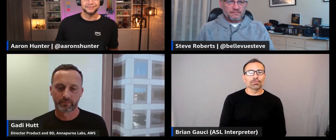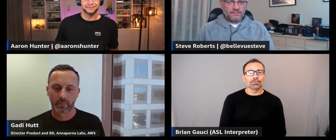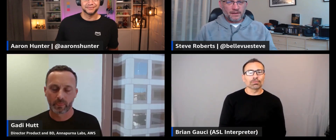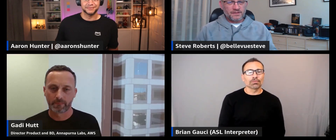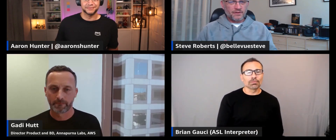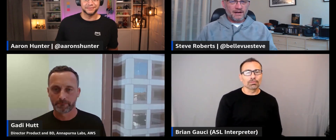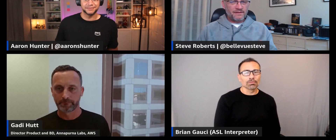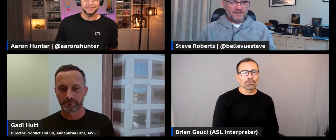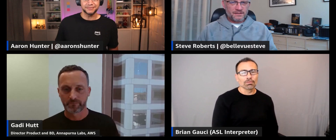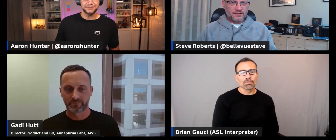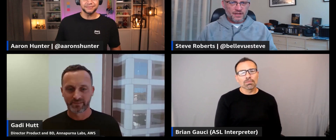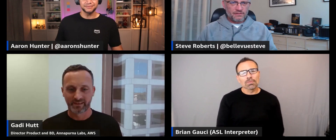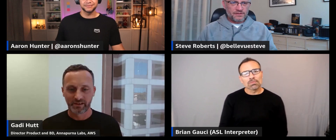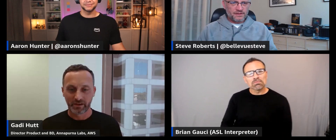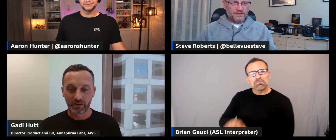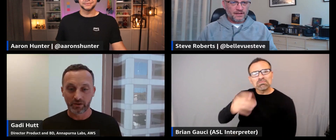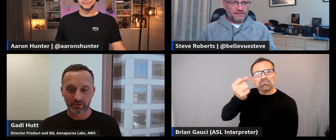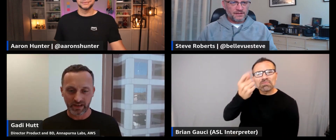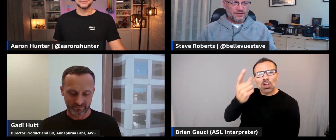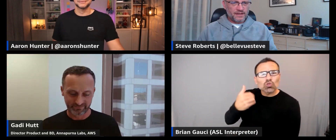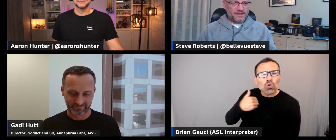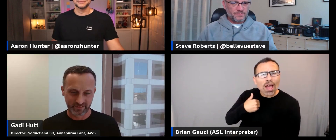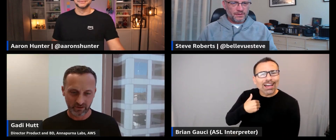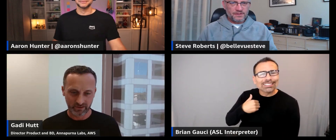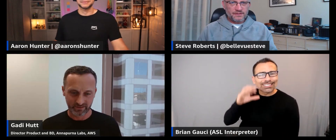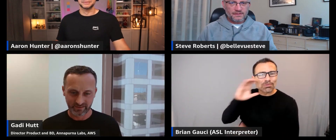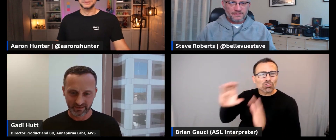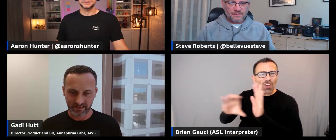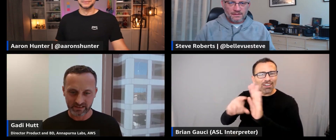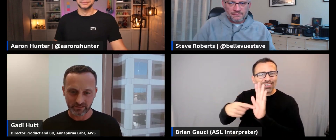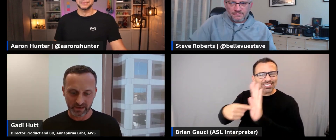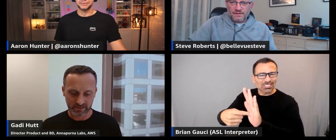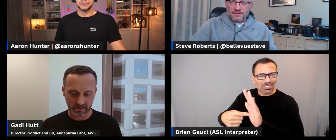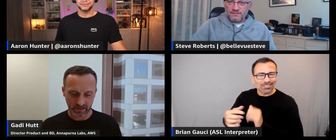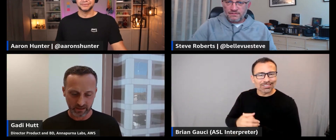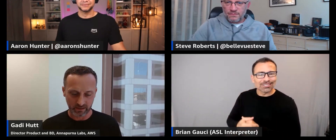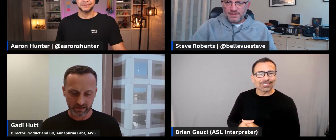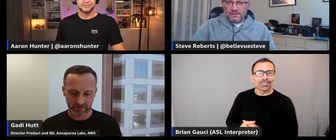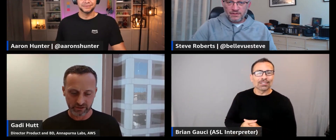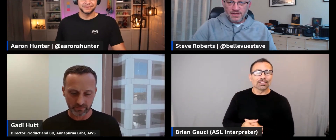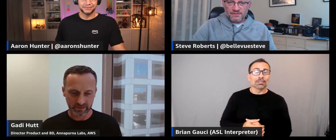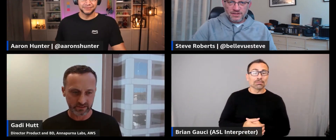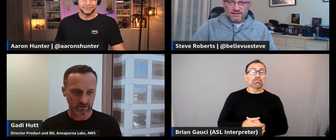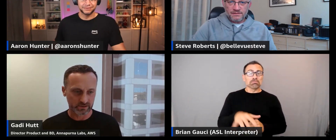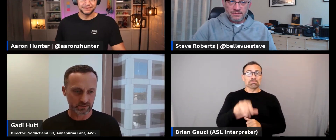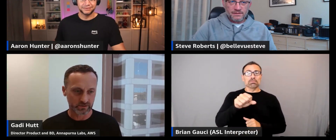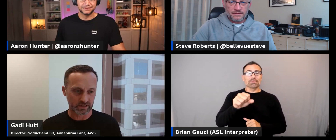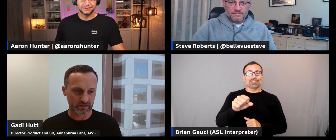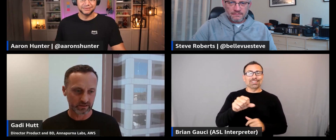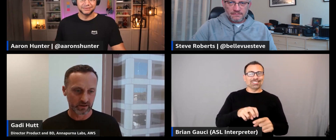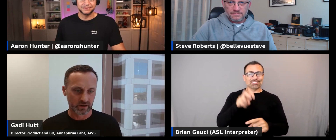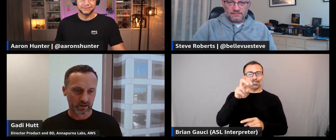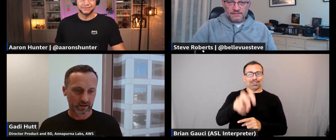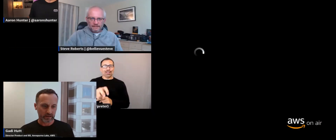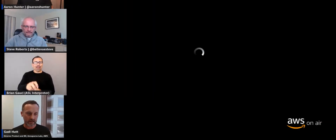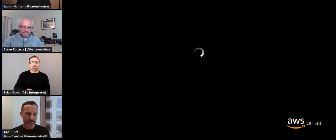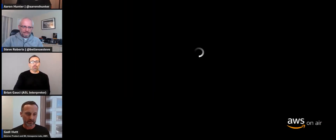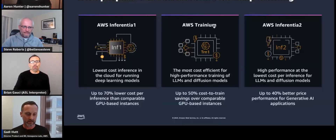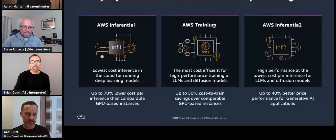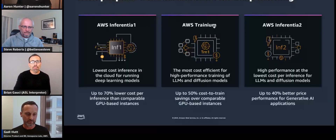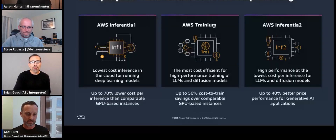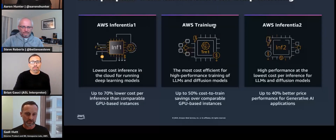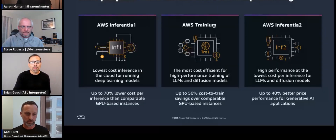had some graphics to show us that kind of illustrate these points. Yeah. So let's jump this on screen.